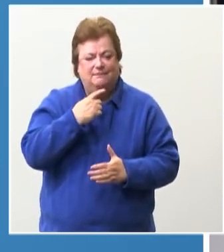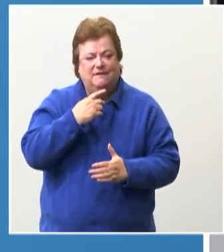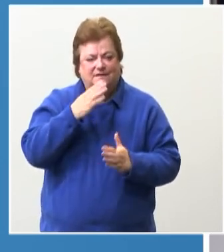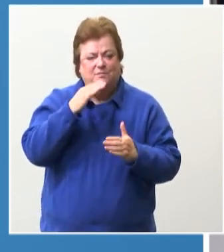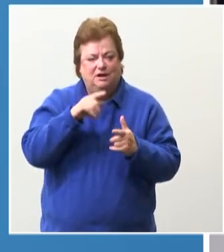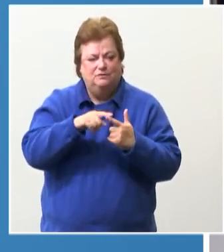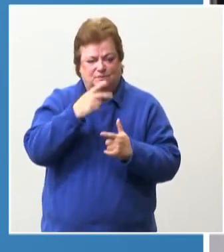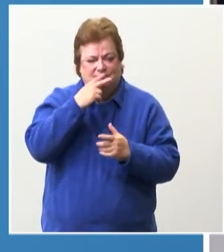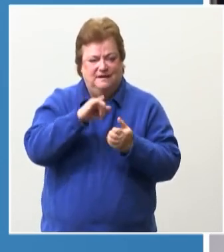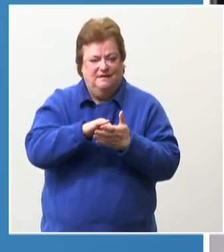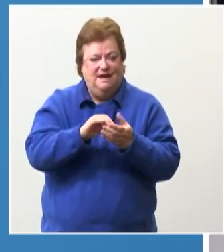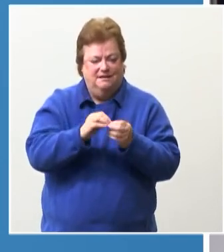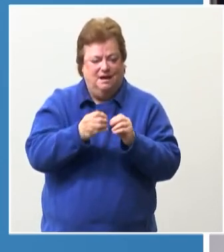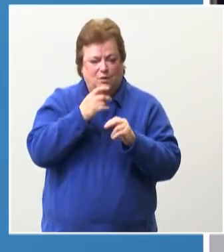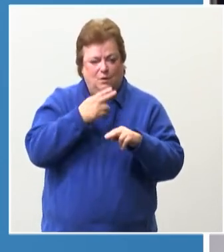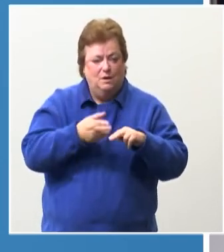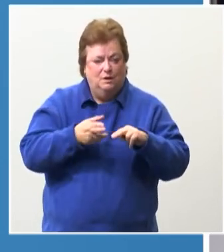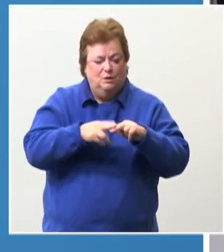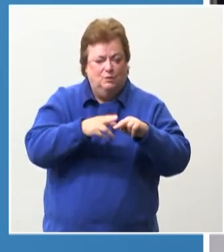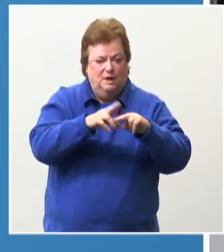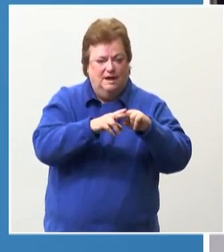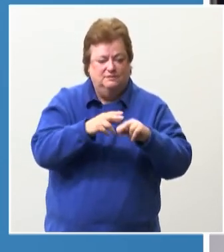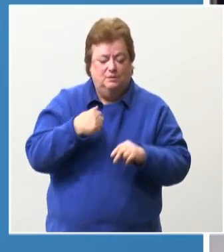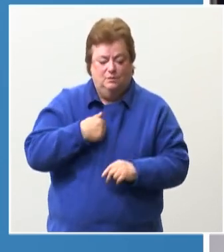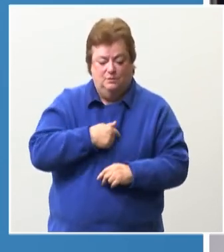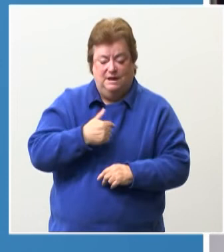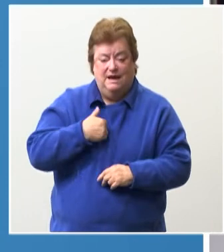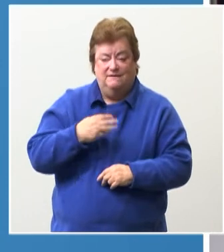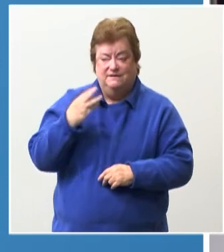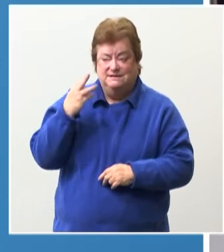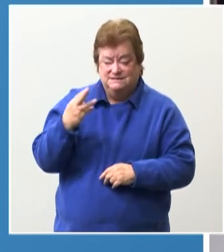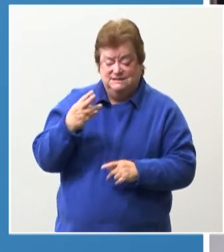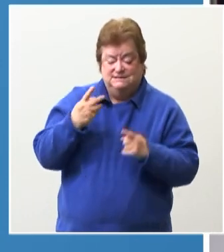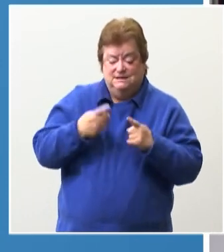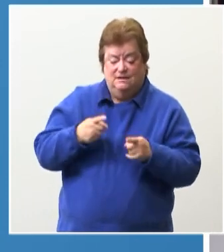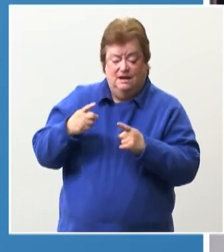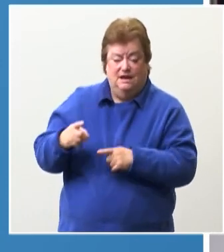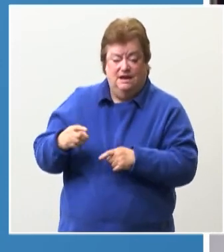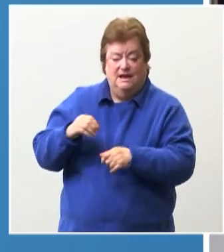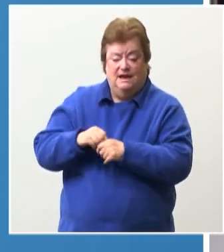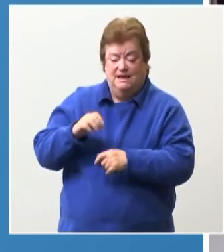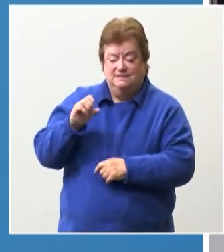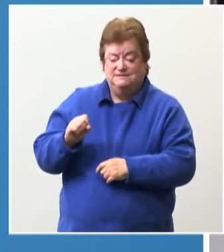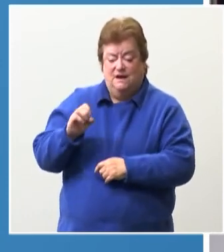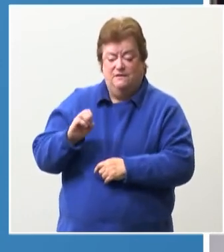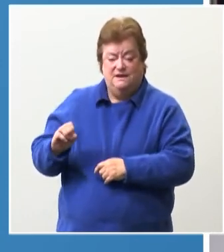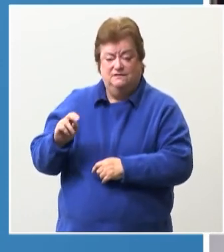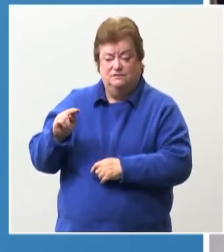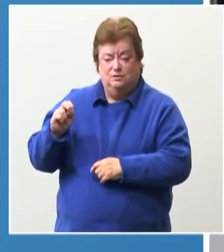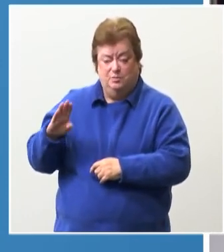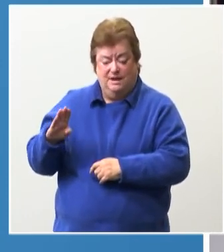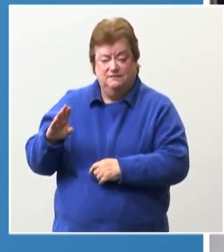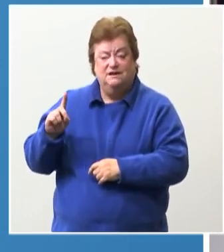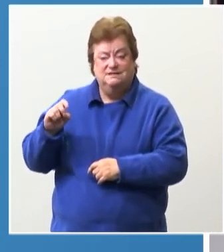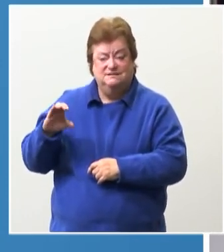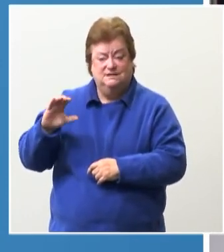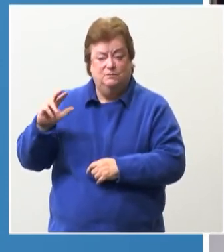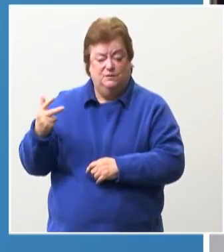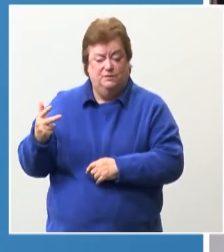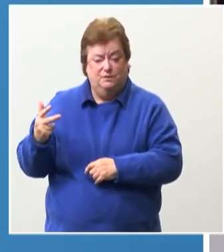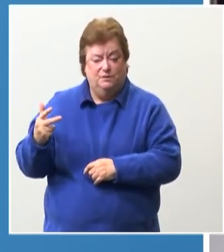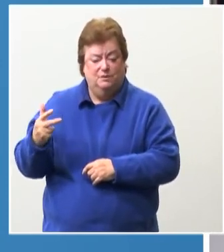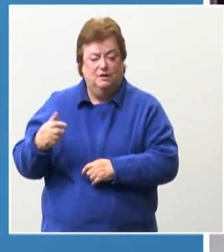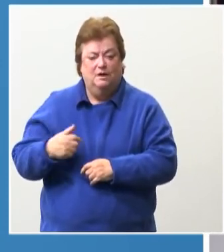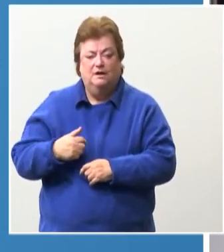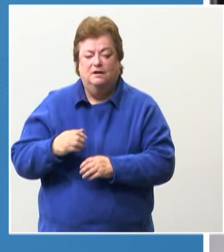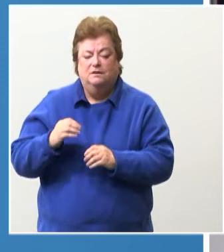rising. You know that we had 6 cases reported in southeast Nebraska on December 3rd. We've had